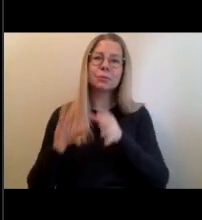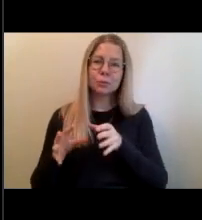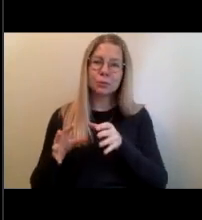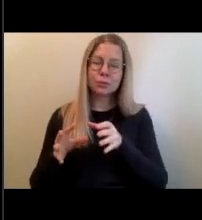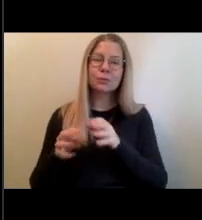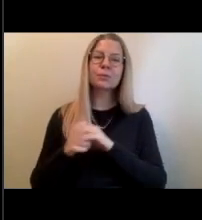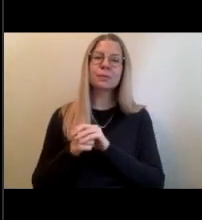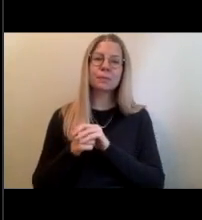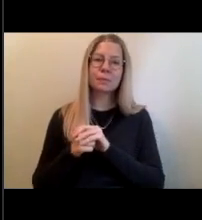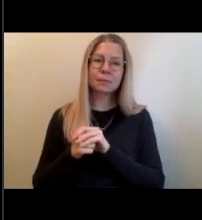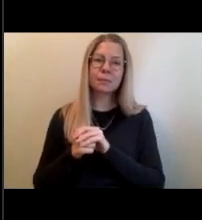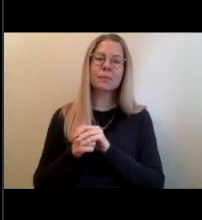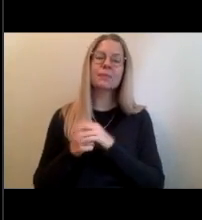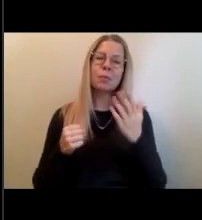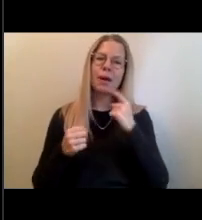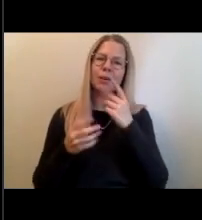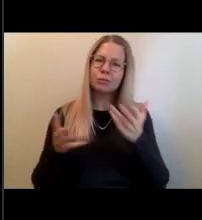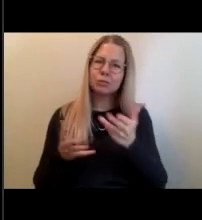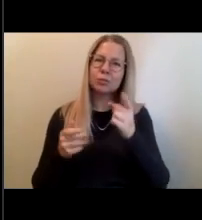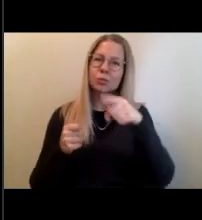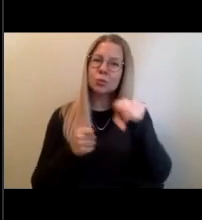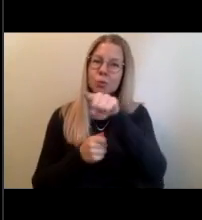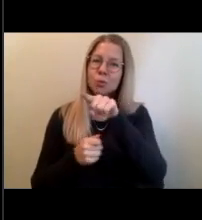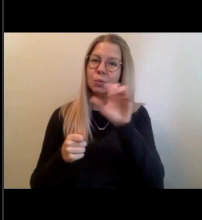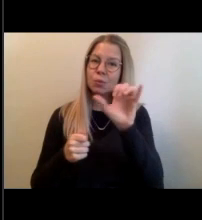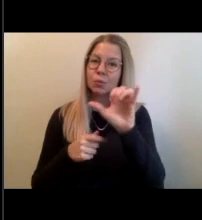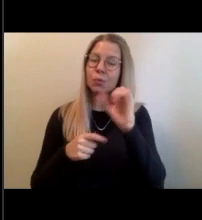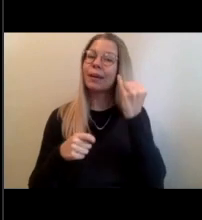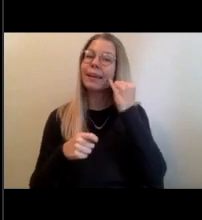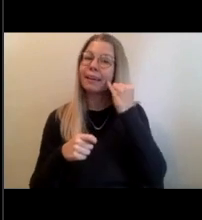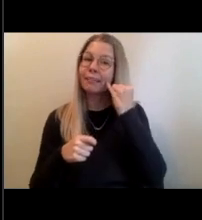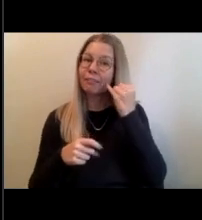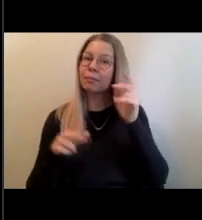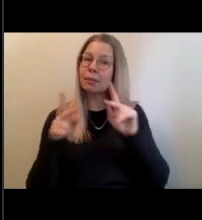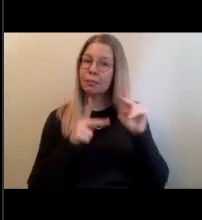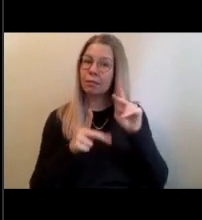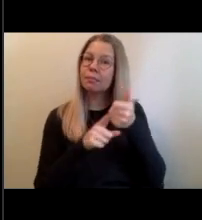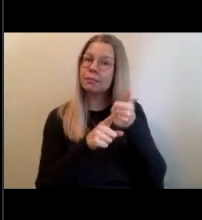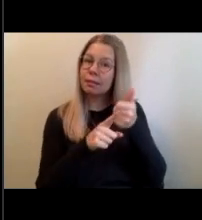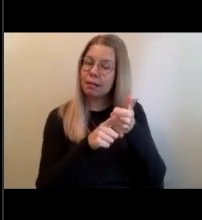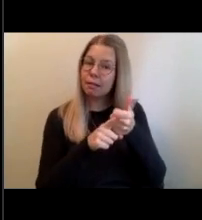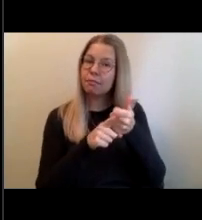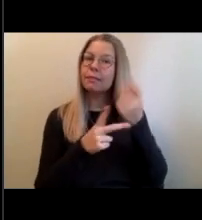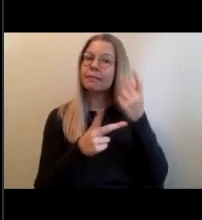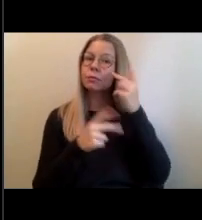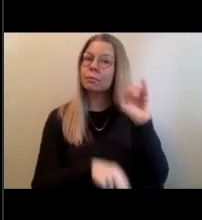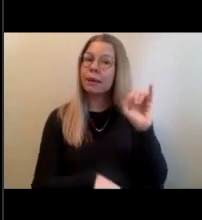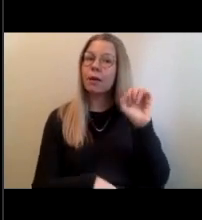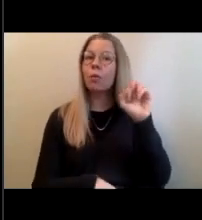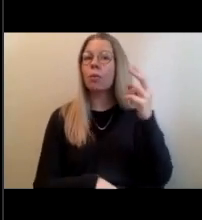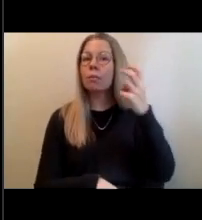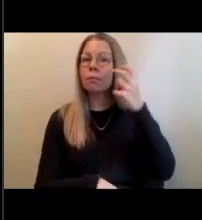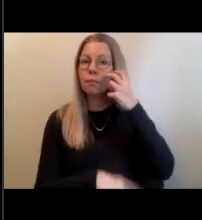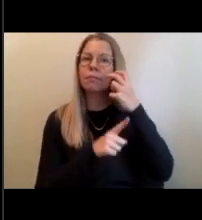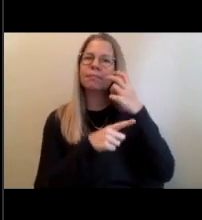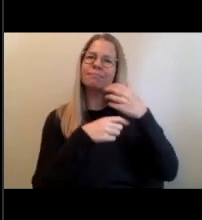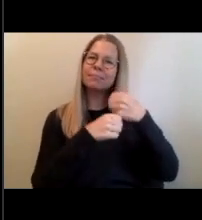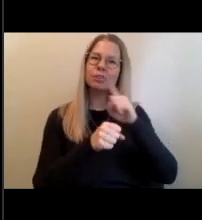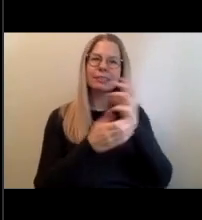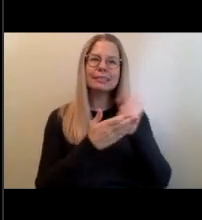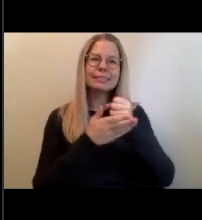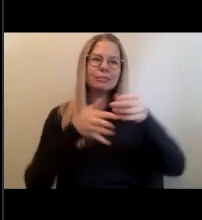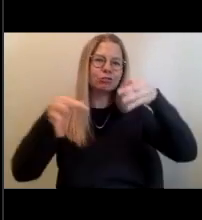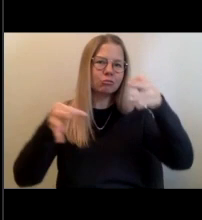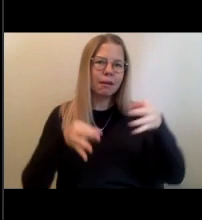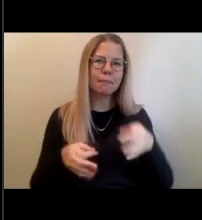if you have visually impaired people on the line, that you do the same. Describe what you're showing so that